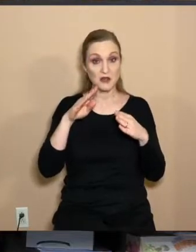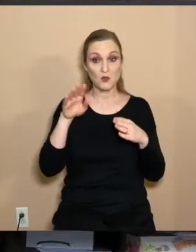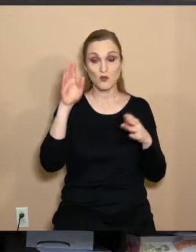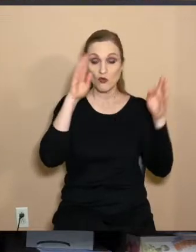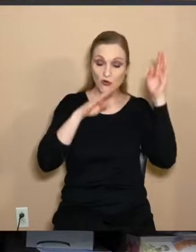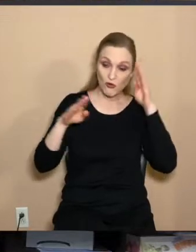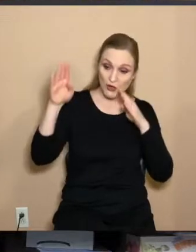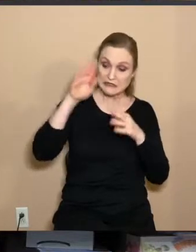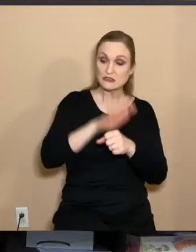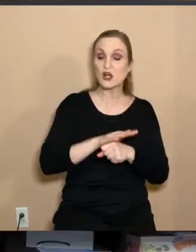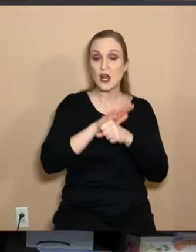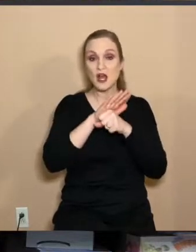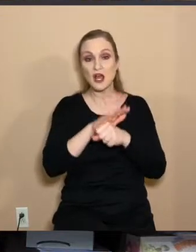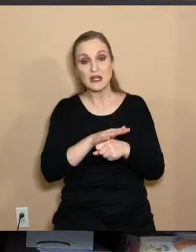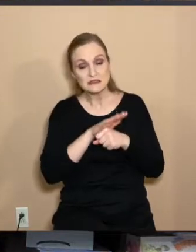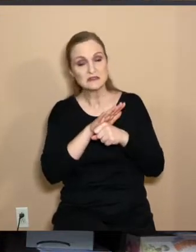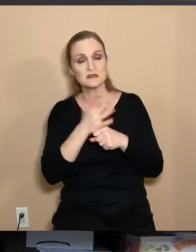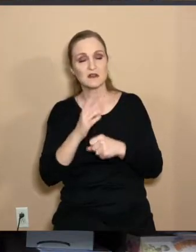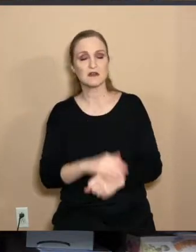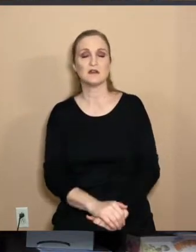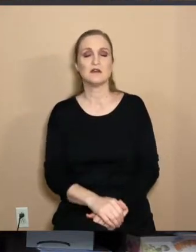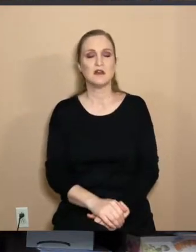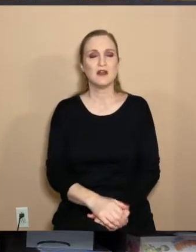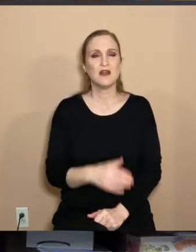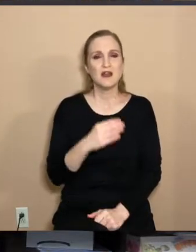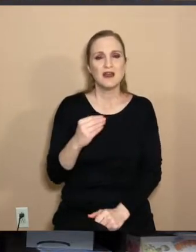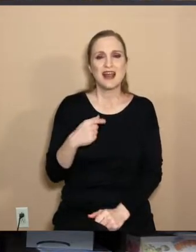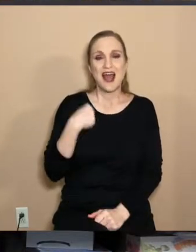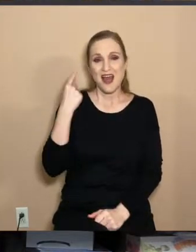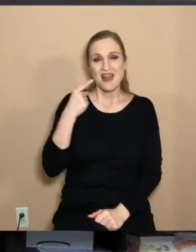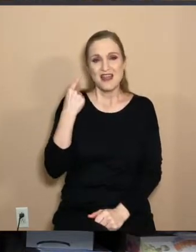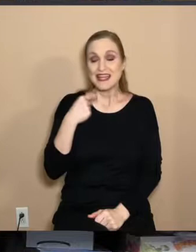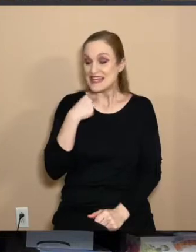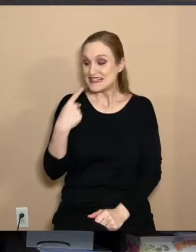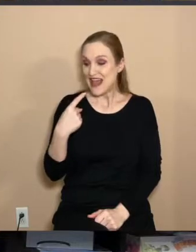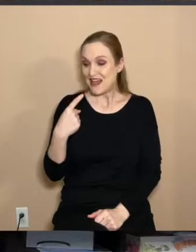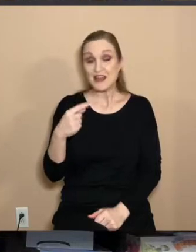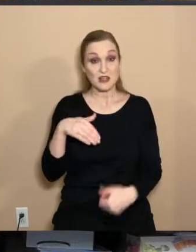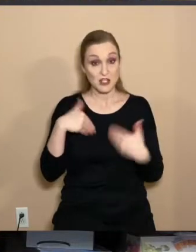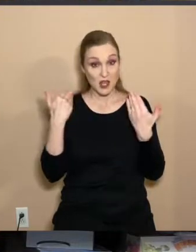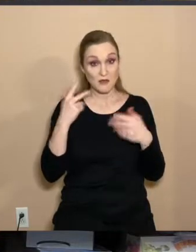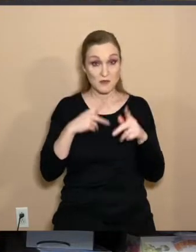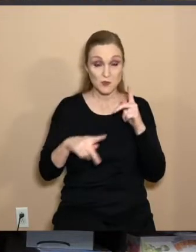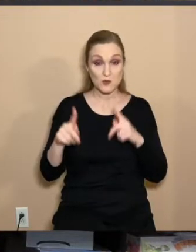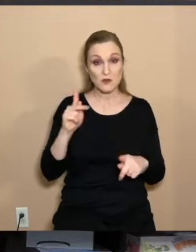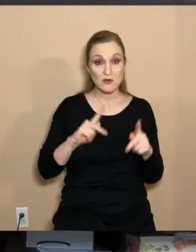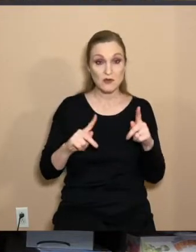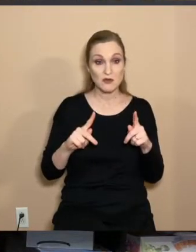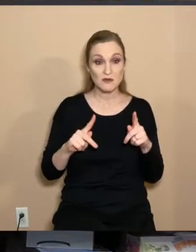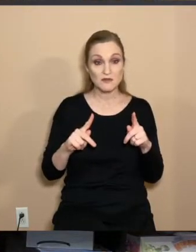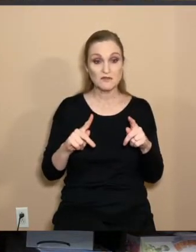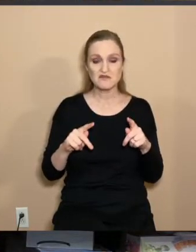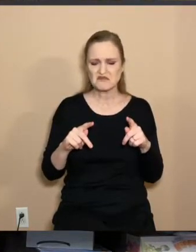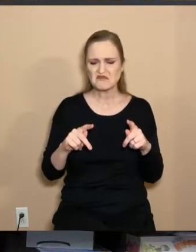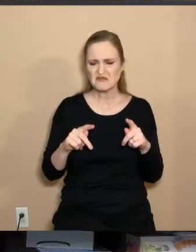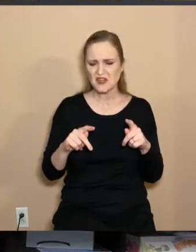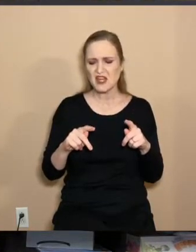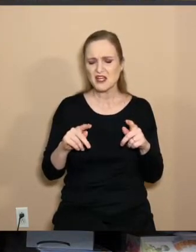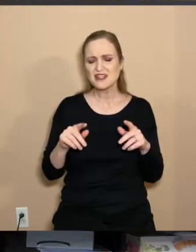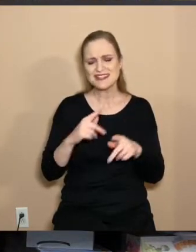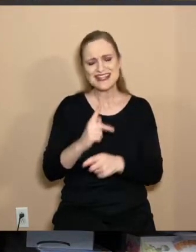deal with stresses, deal with pressures. And I think he's telling them, deal with that stuff